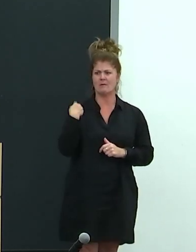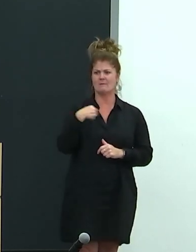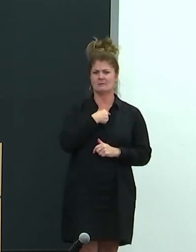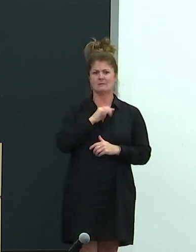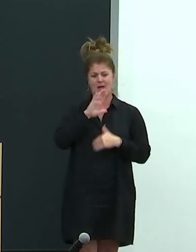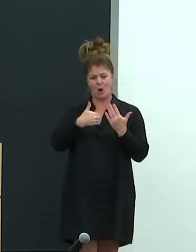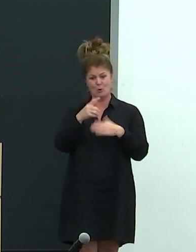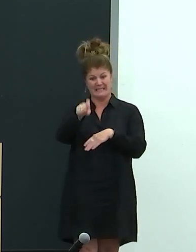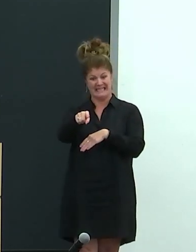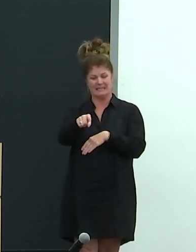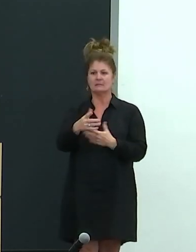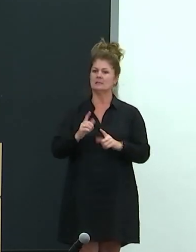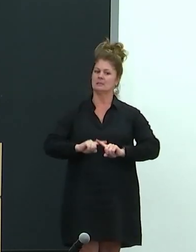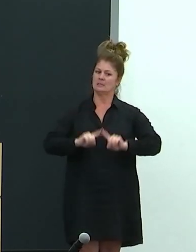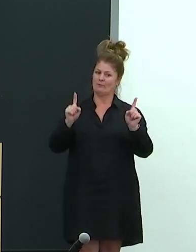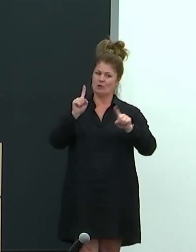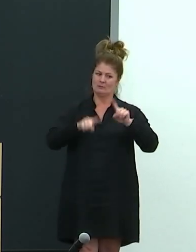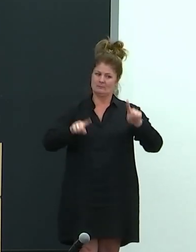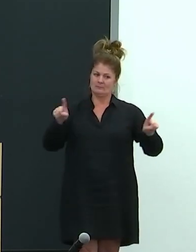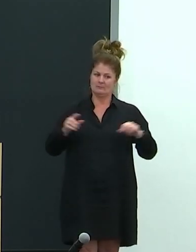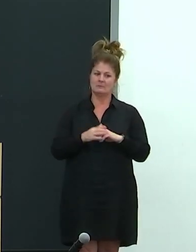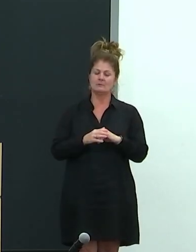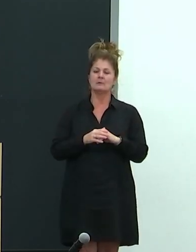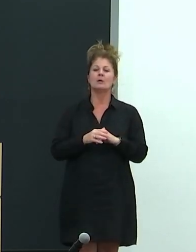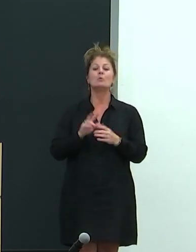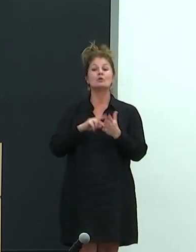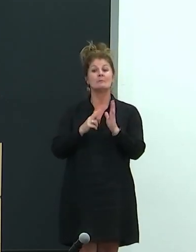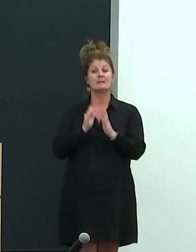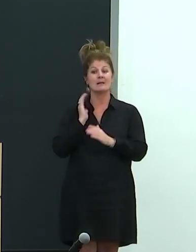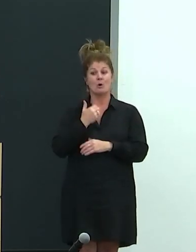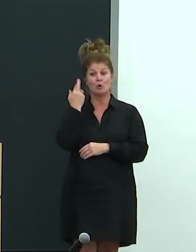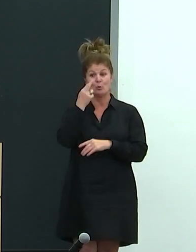different, and so must our reasonable accommodations be.